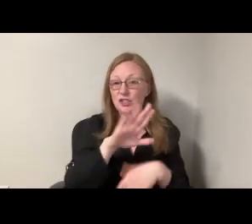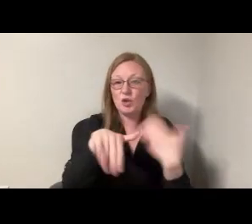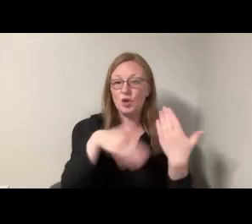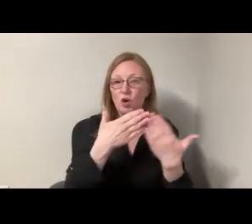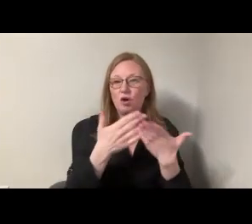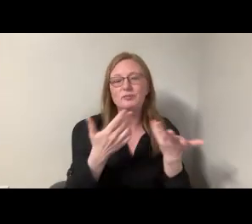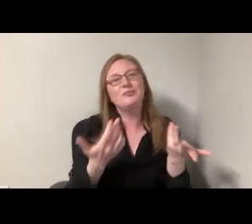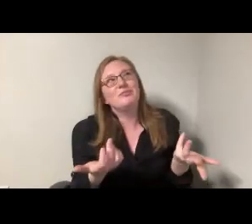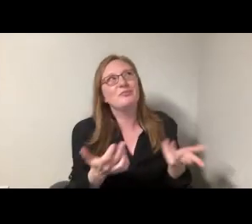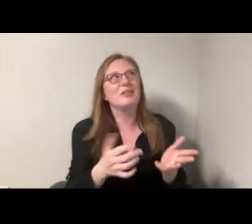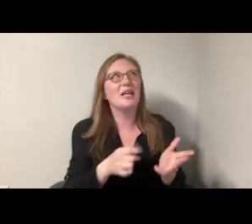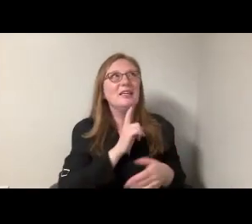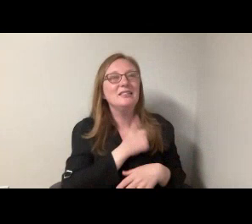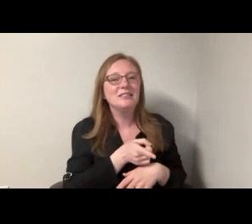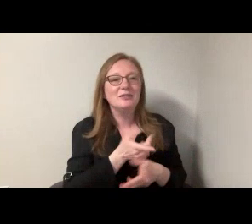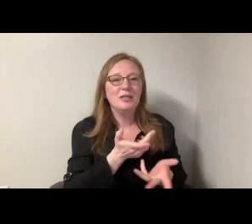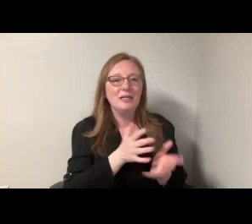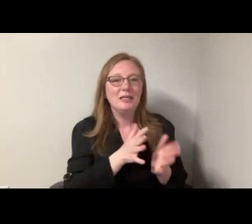not